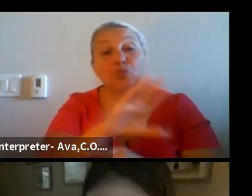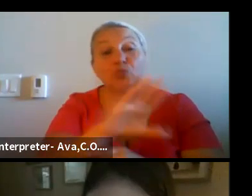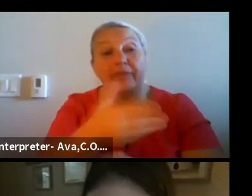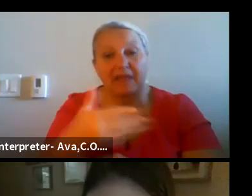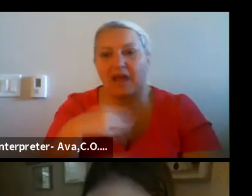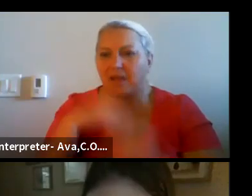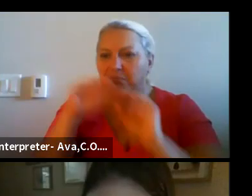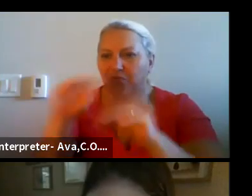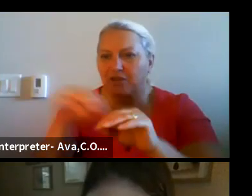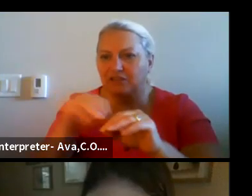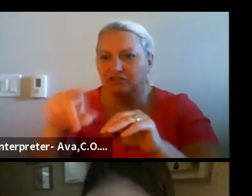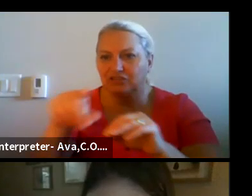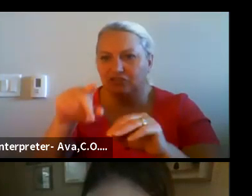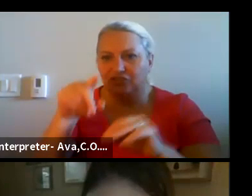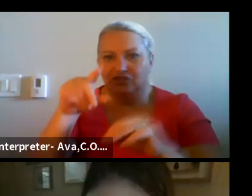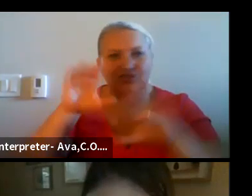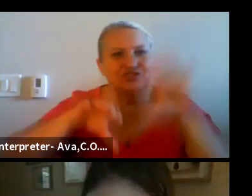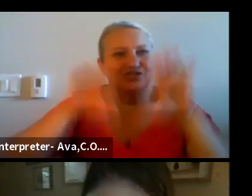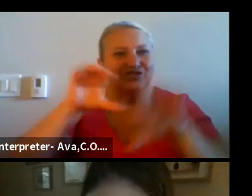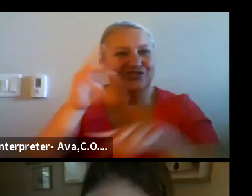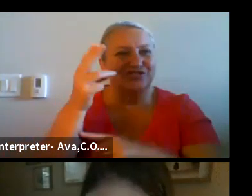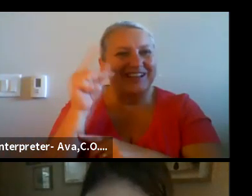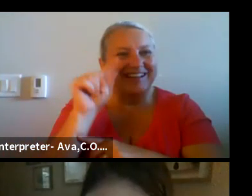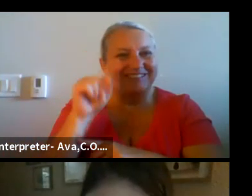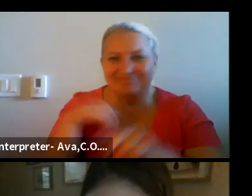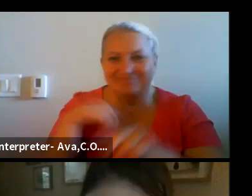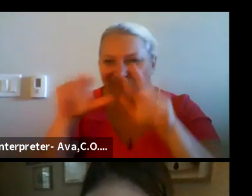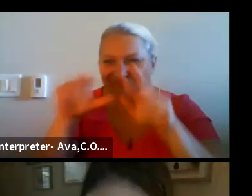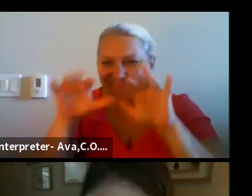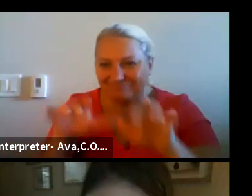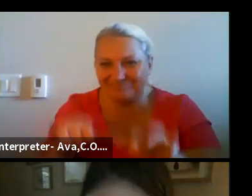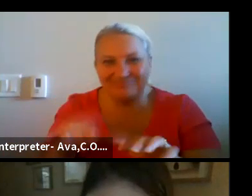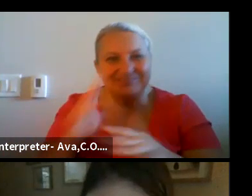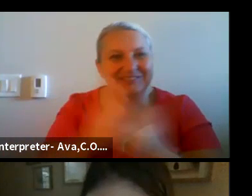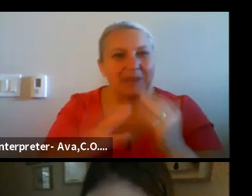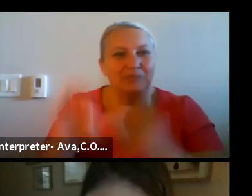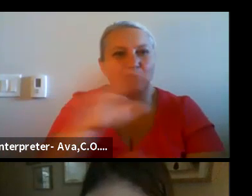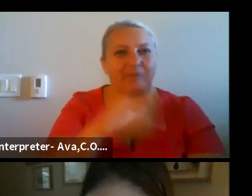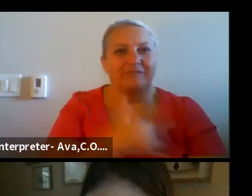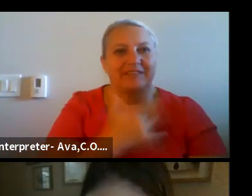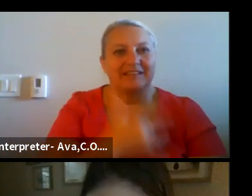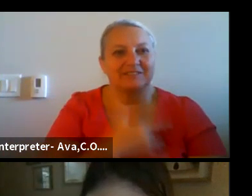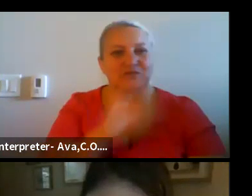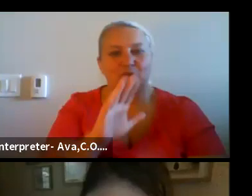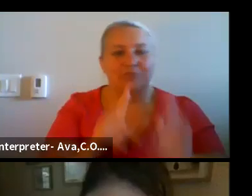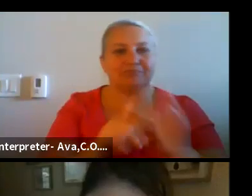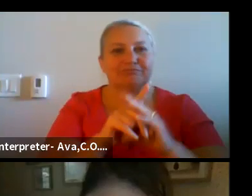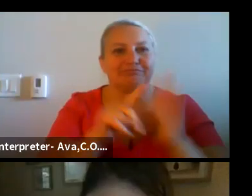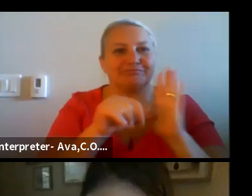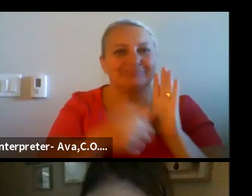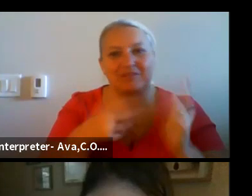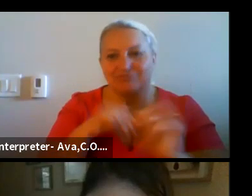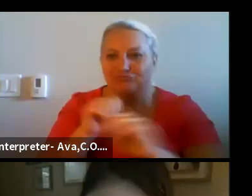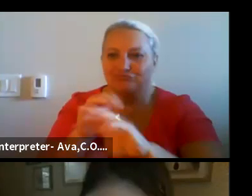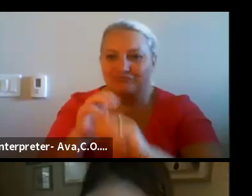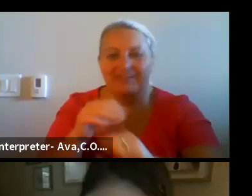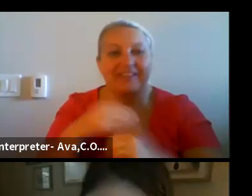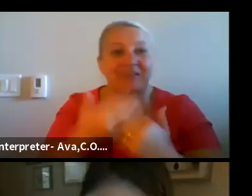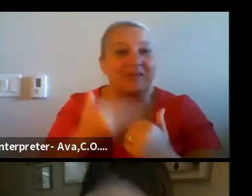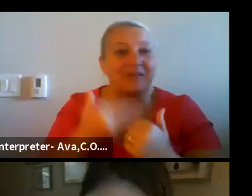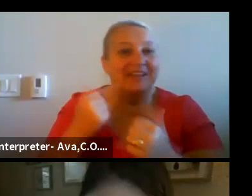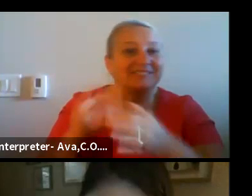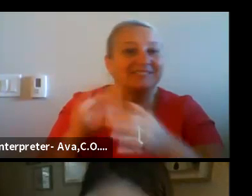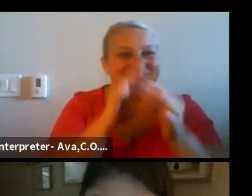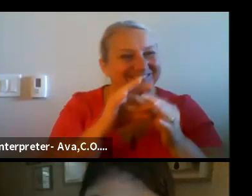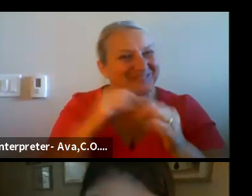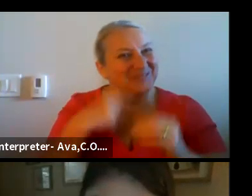just keep sort of typing these first impressions, and we'll see. When we put everything together, what comes out? We're